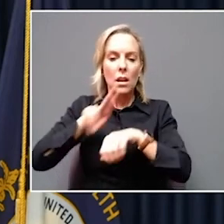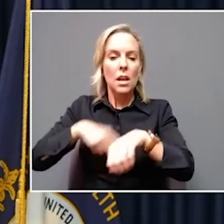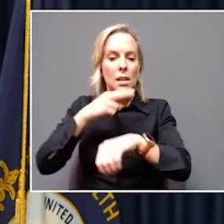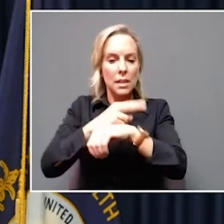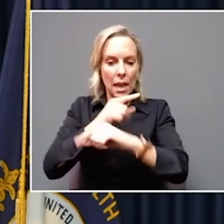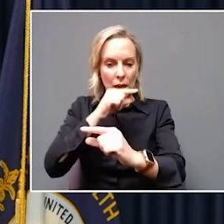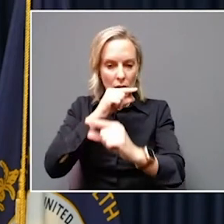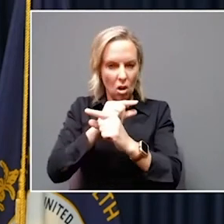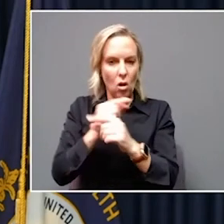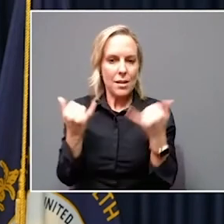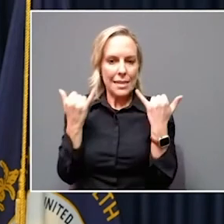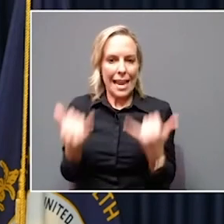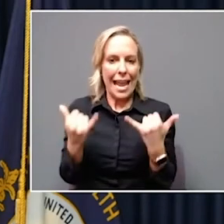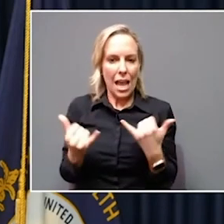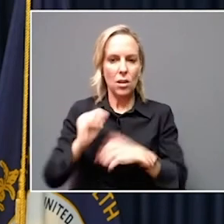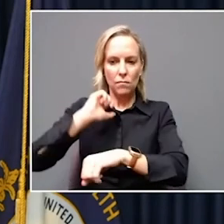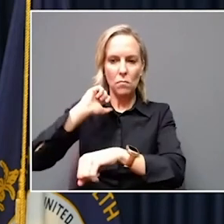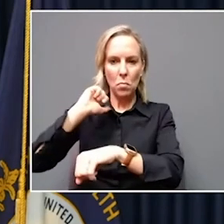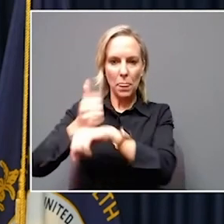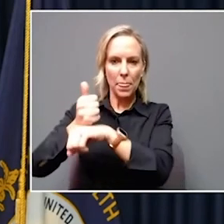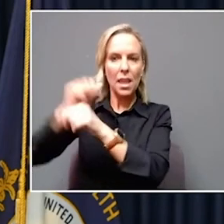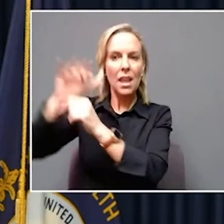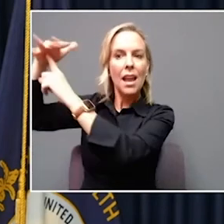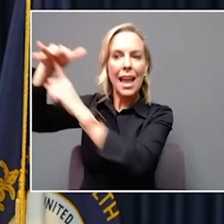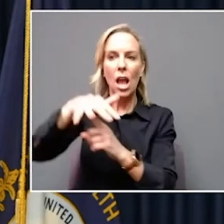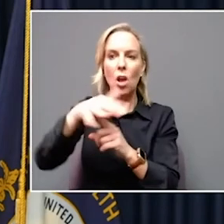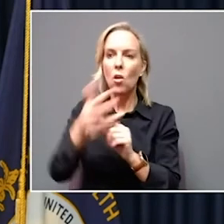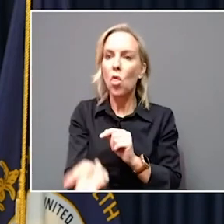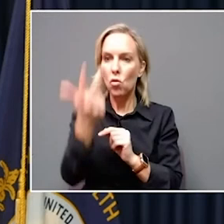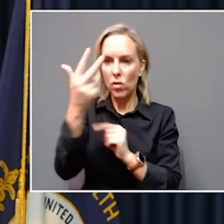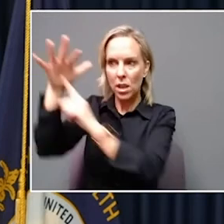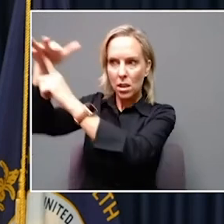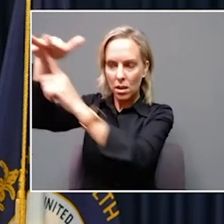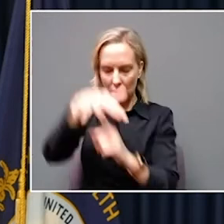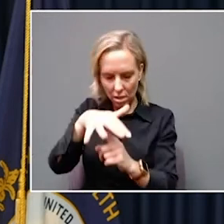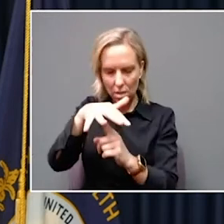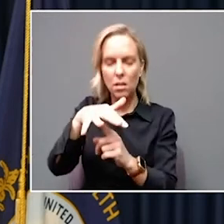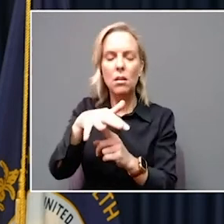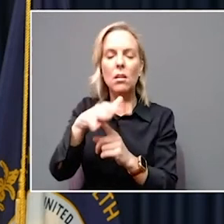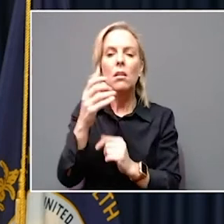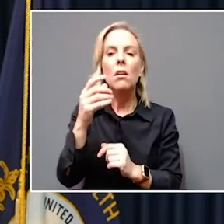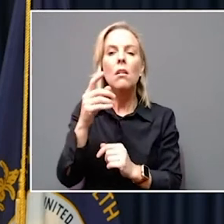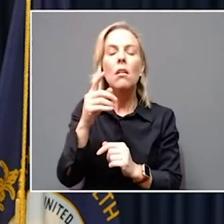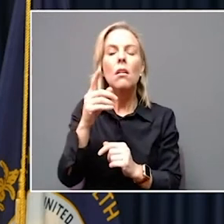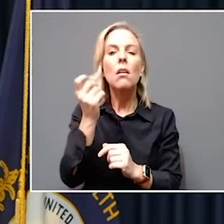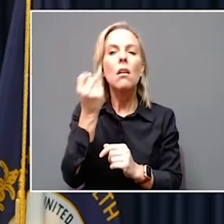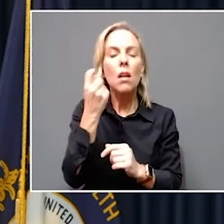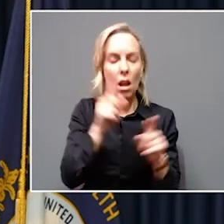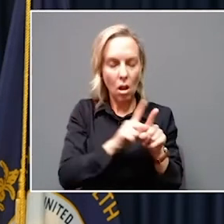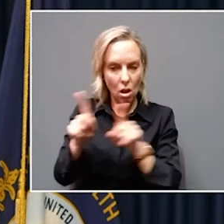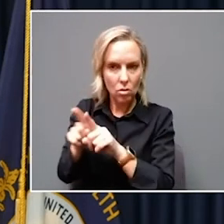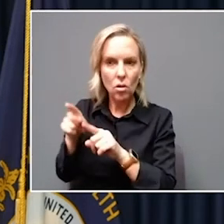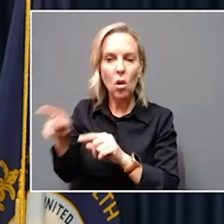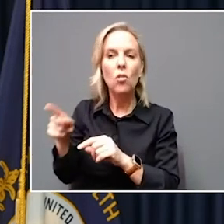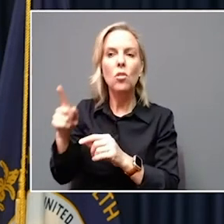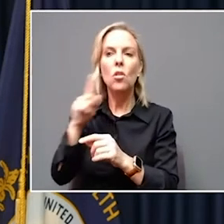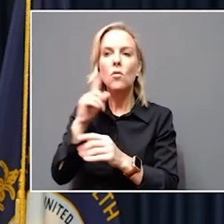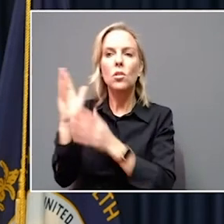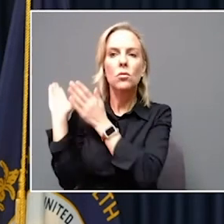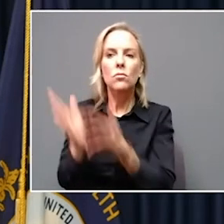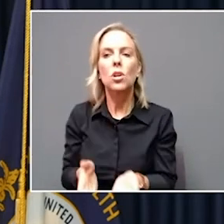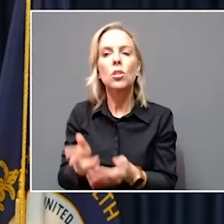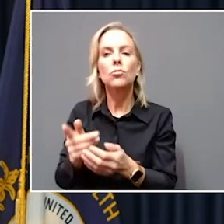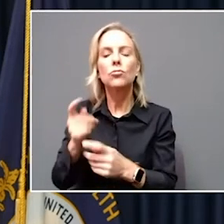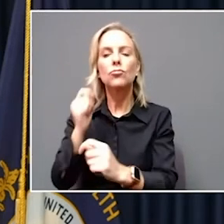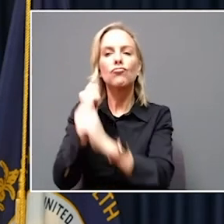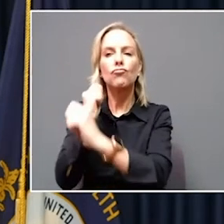three helicopters, moving trucks that will be able to get through water, ultimately ensuring we have